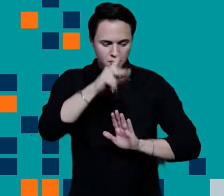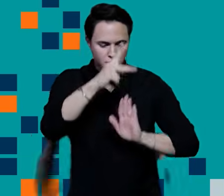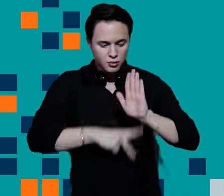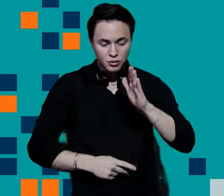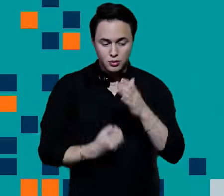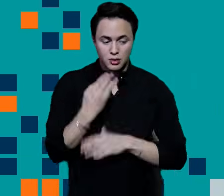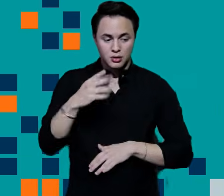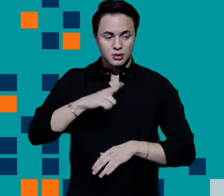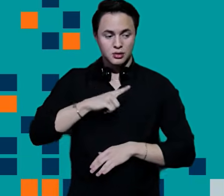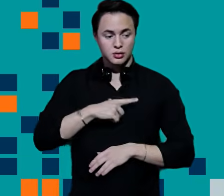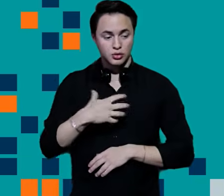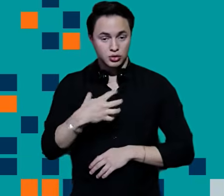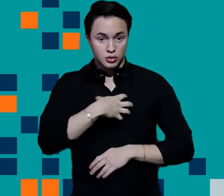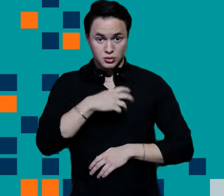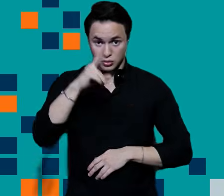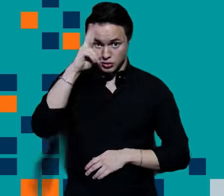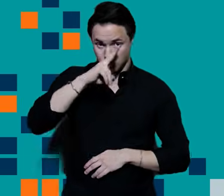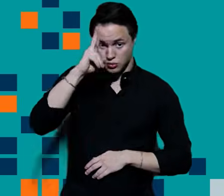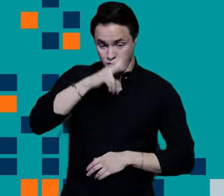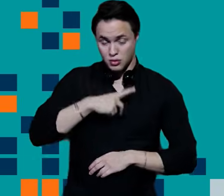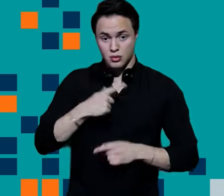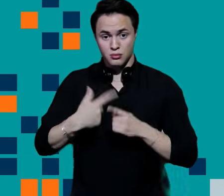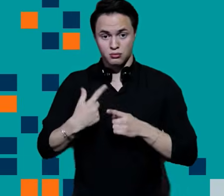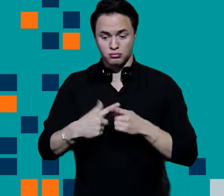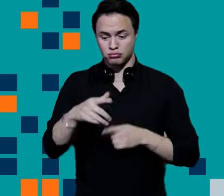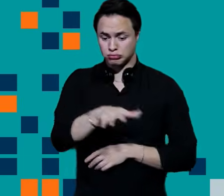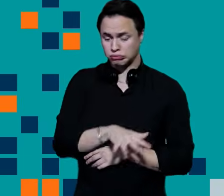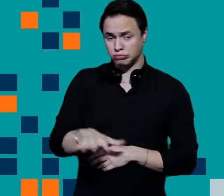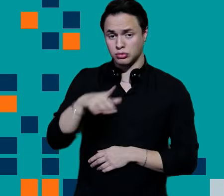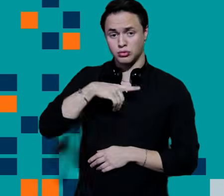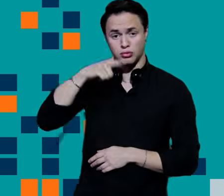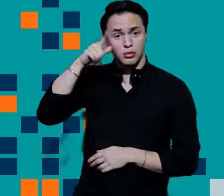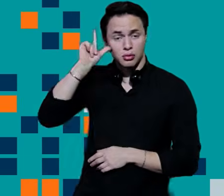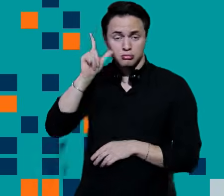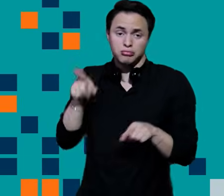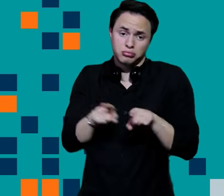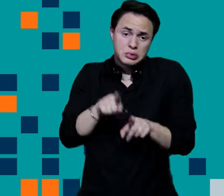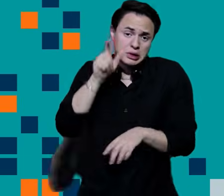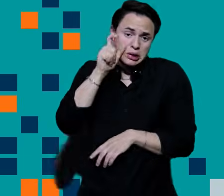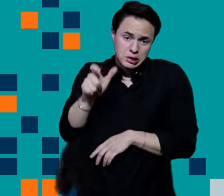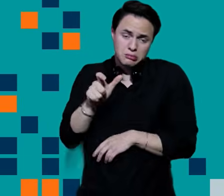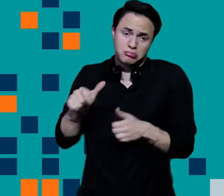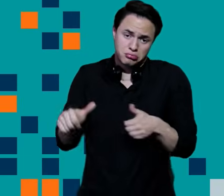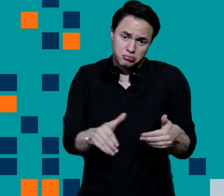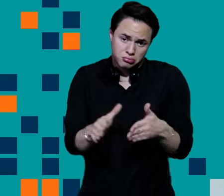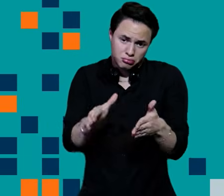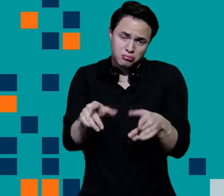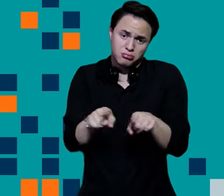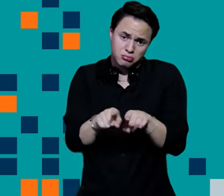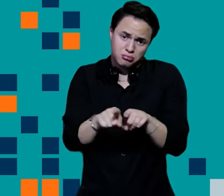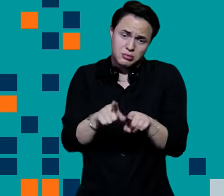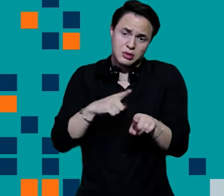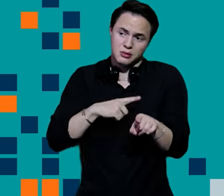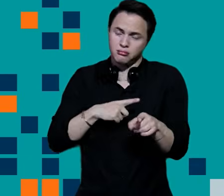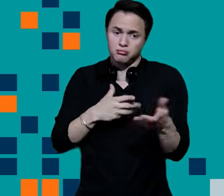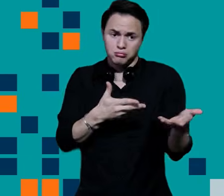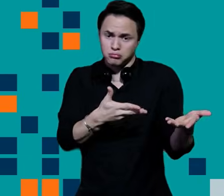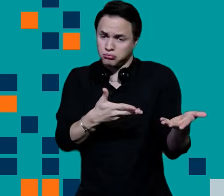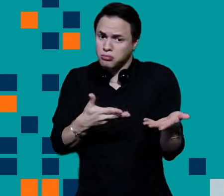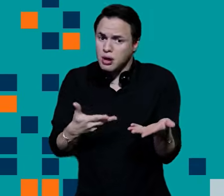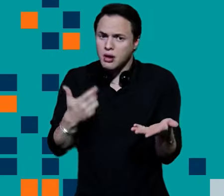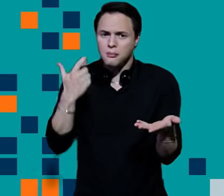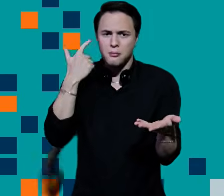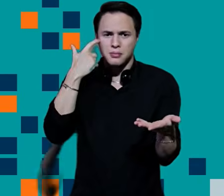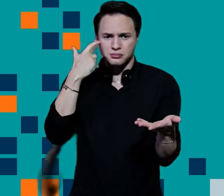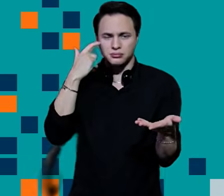reception of the Foreign Ministry just down the road yesterday, and interestingly, in the main reception areas, extraordinary,